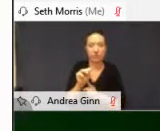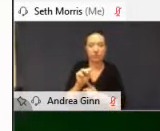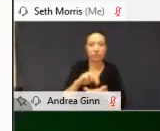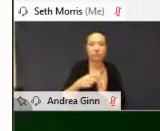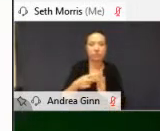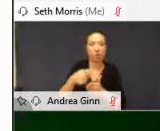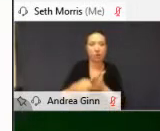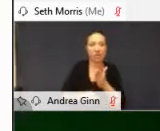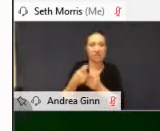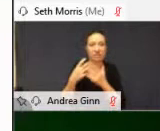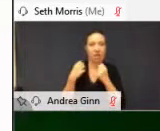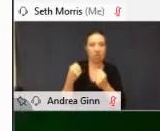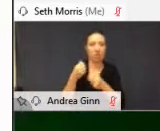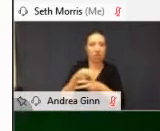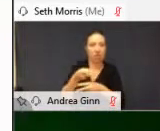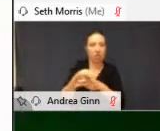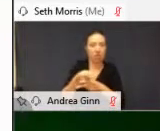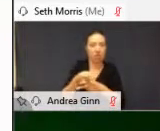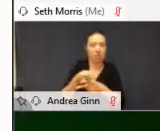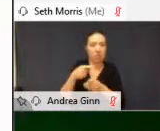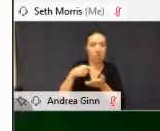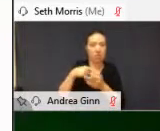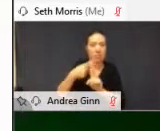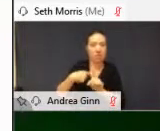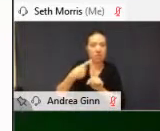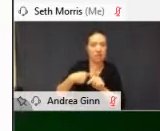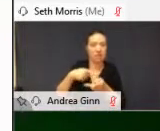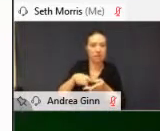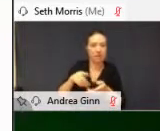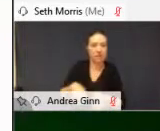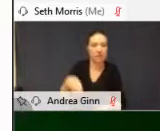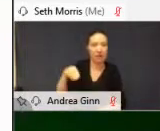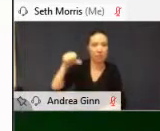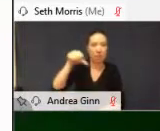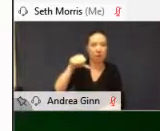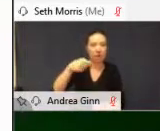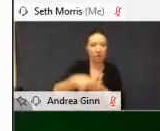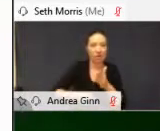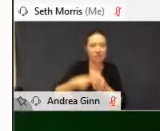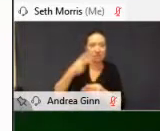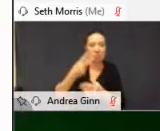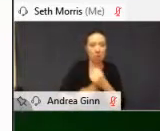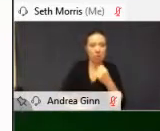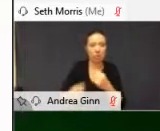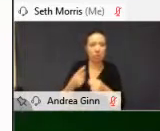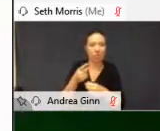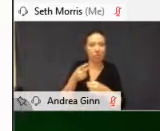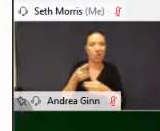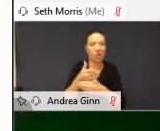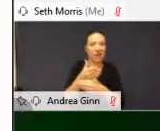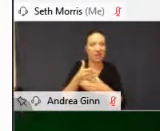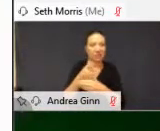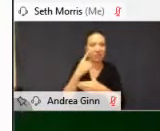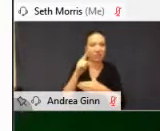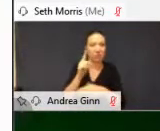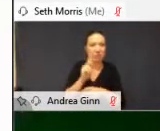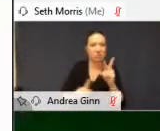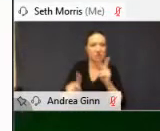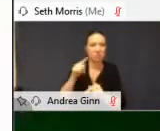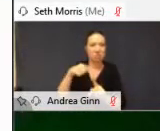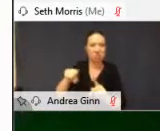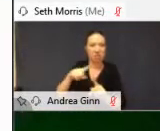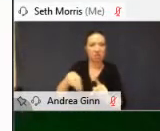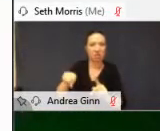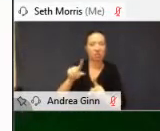costs of healthcare premiums and out-of-pocket costs on average for those subsidized individuals by about